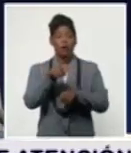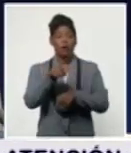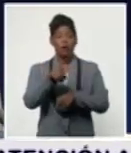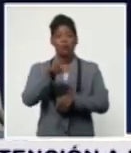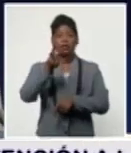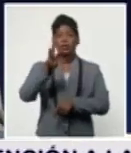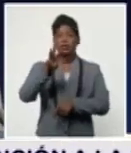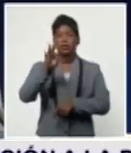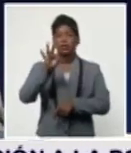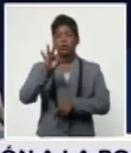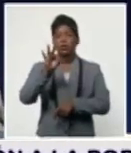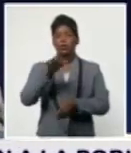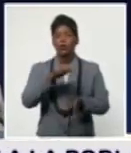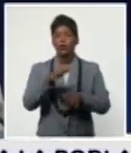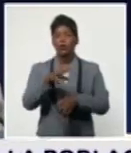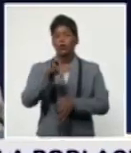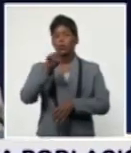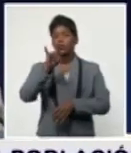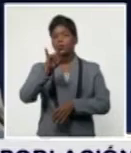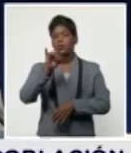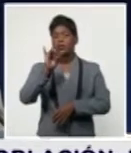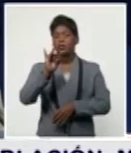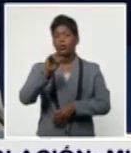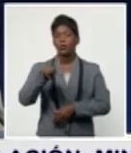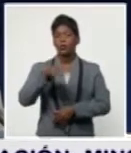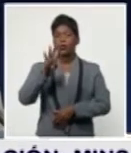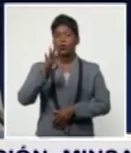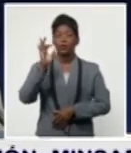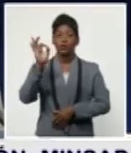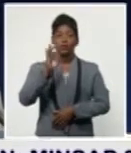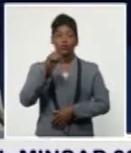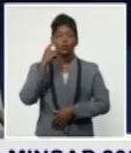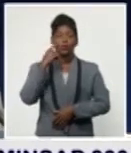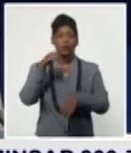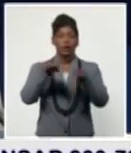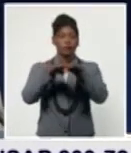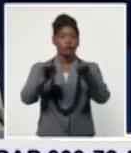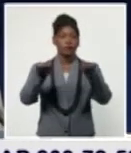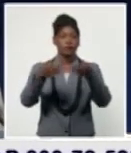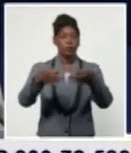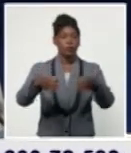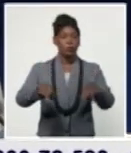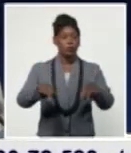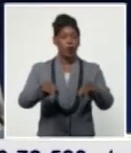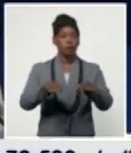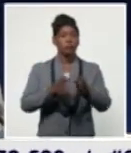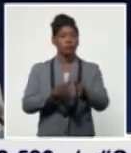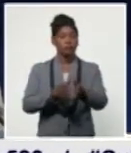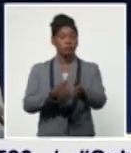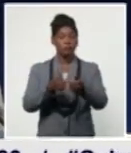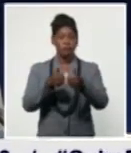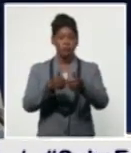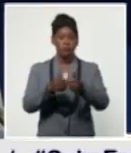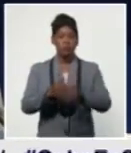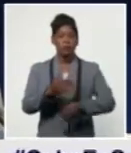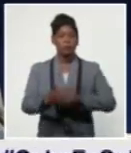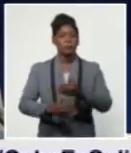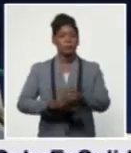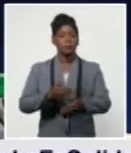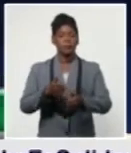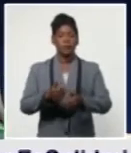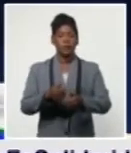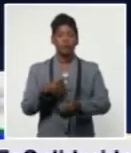numbers we have had. And 38 patients, 97.4%, have a favorable